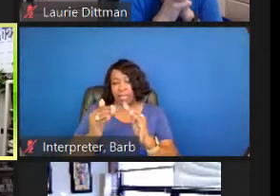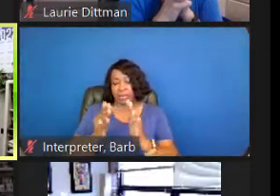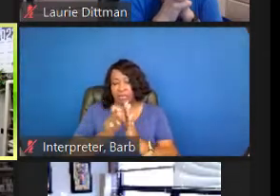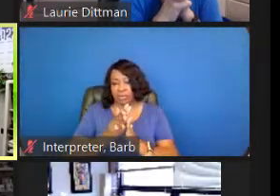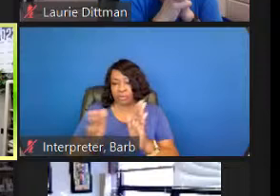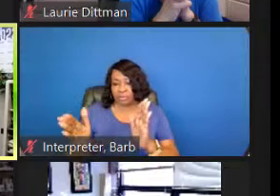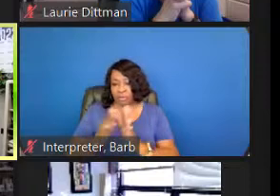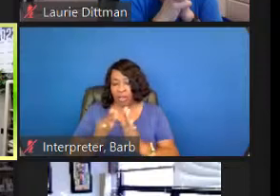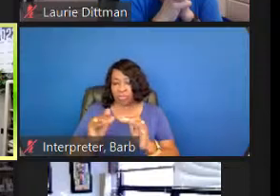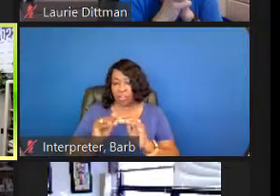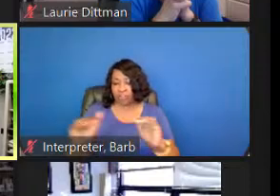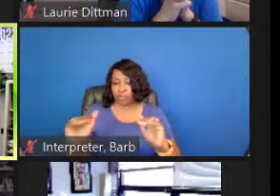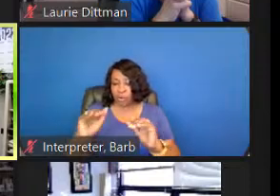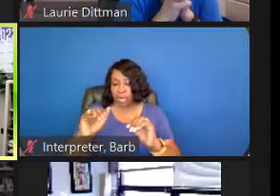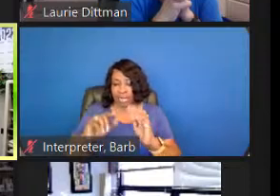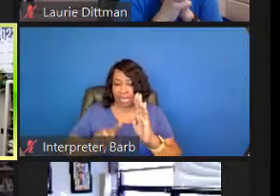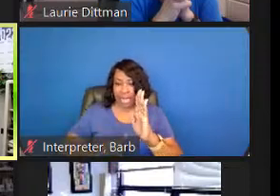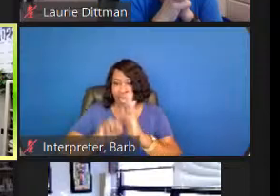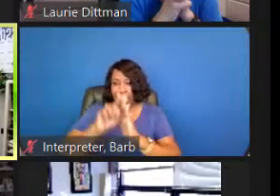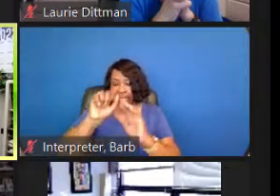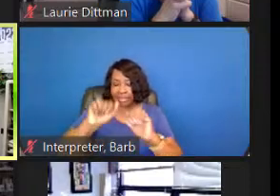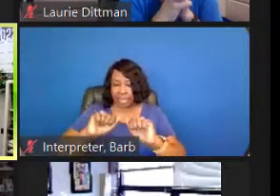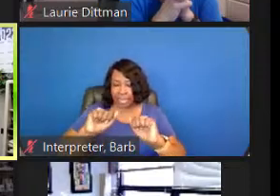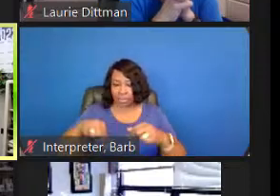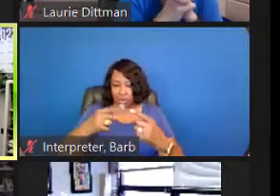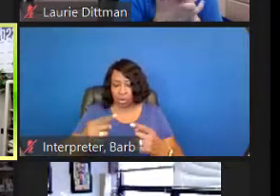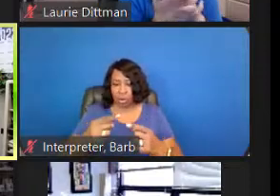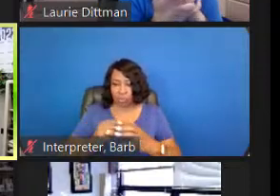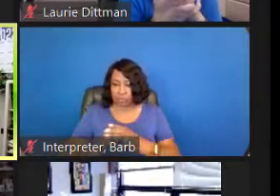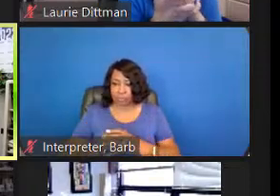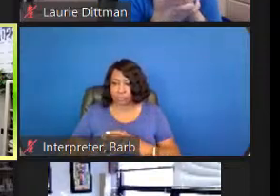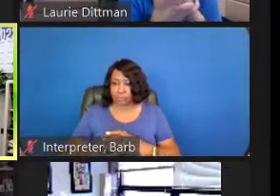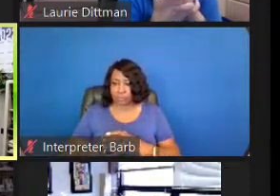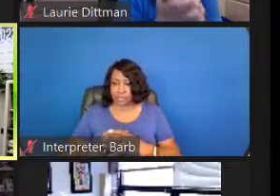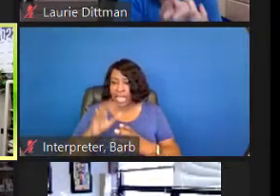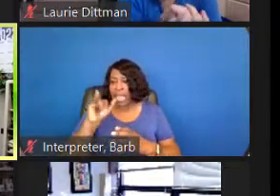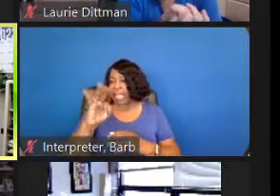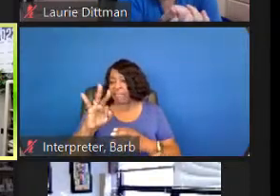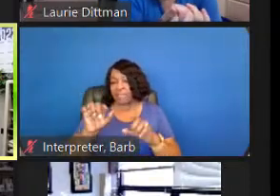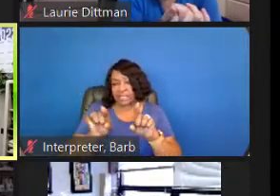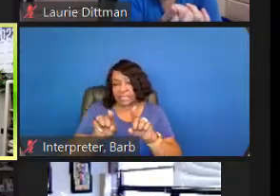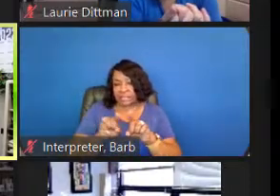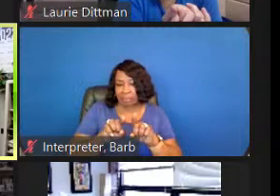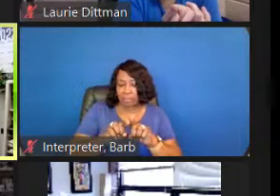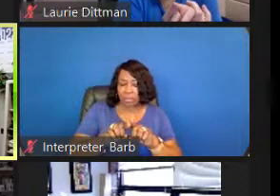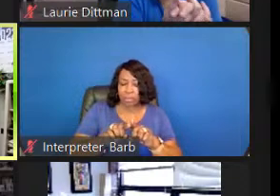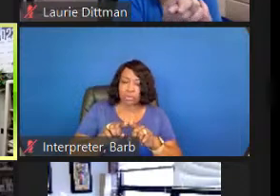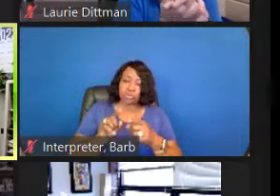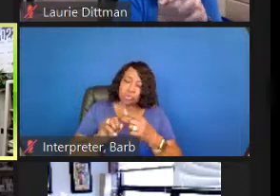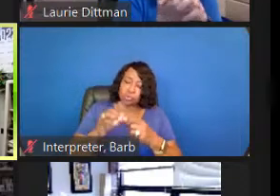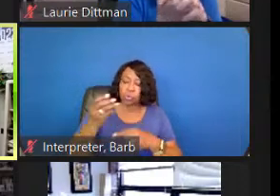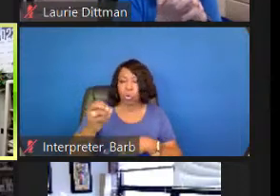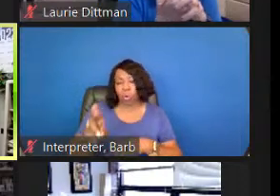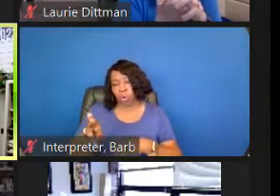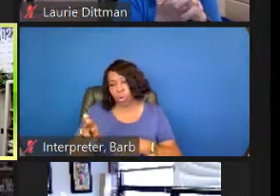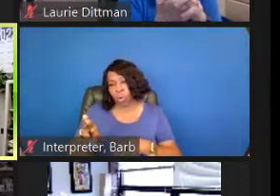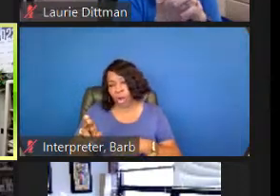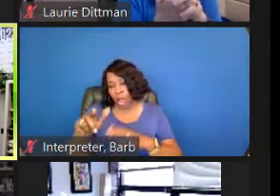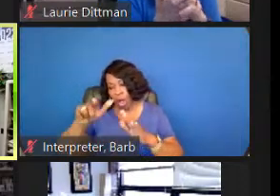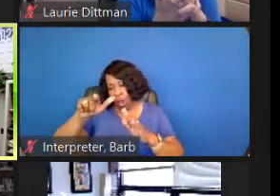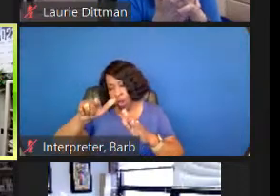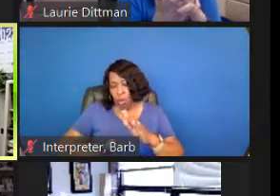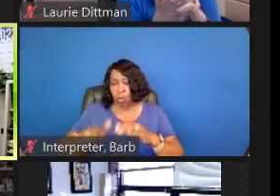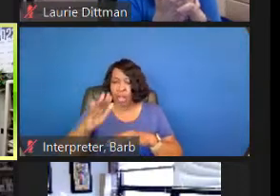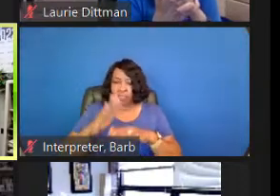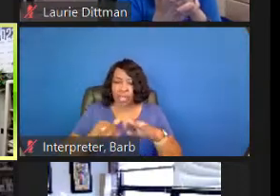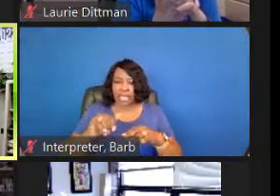can go. So if it's, you know, similar to or lower than, it